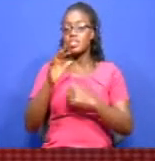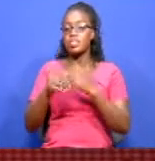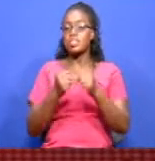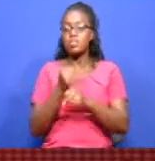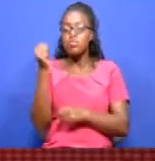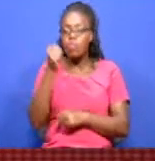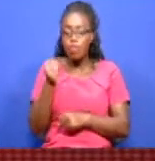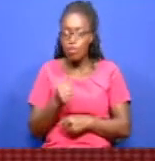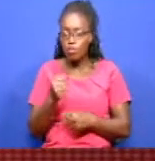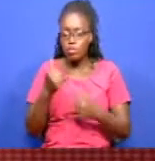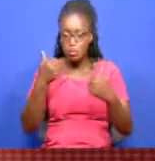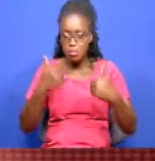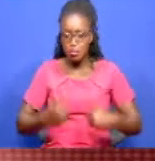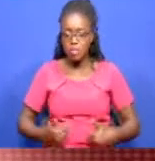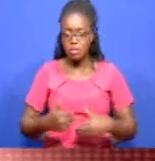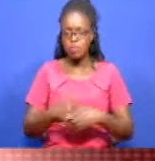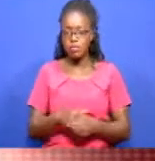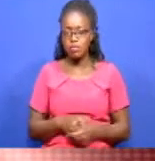oldest.